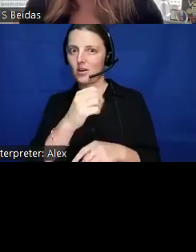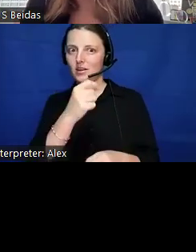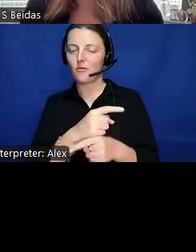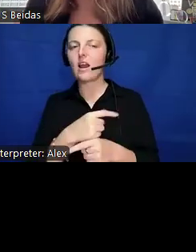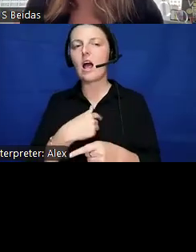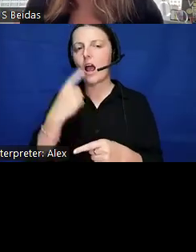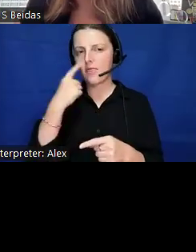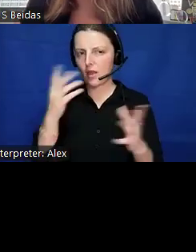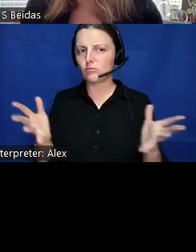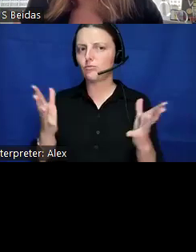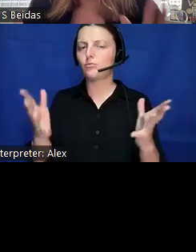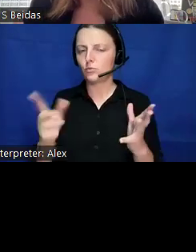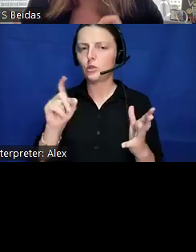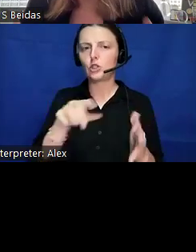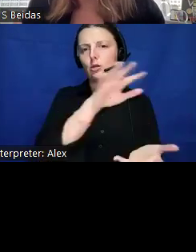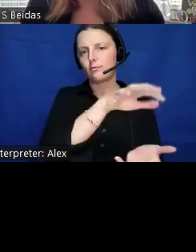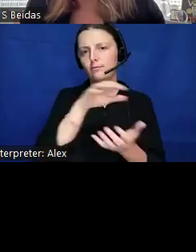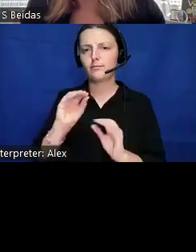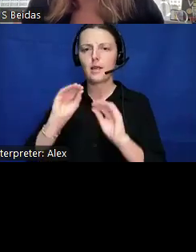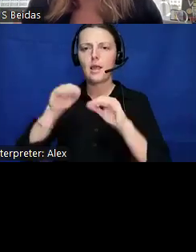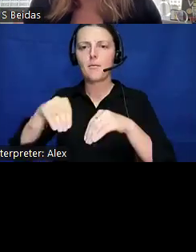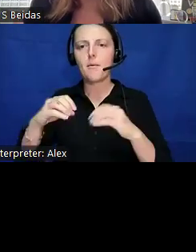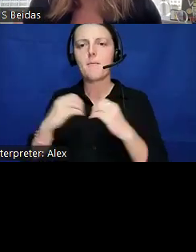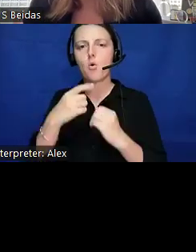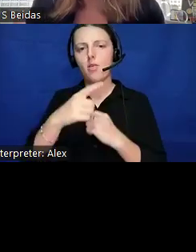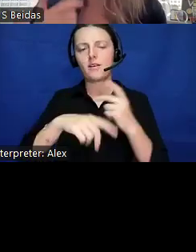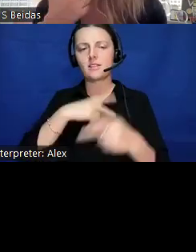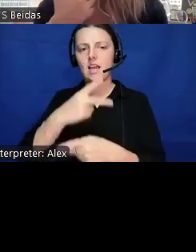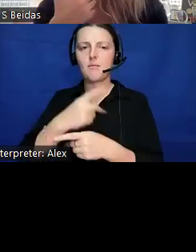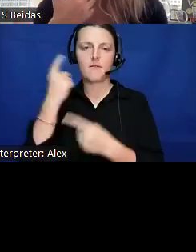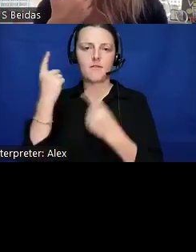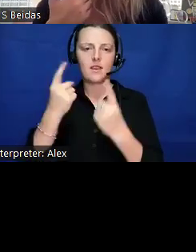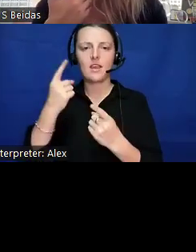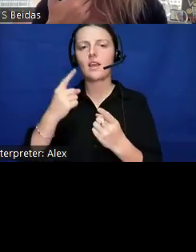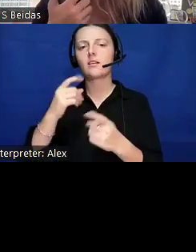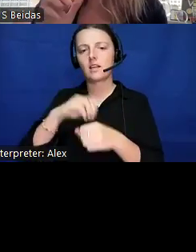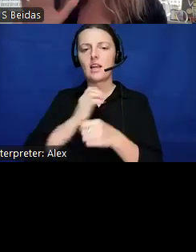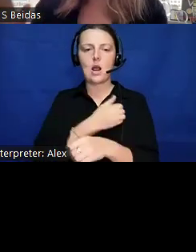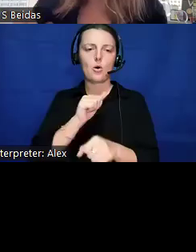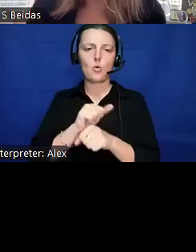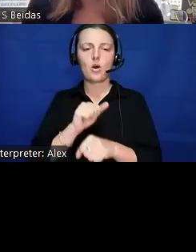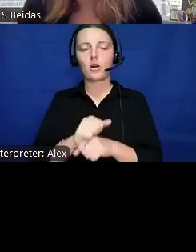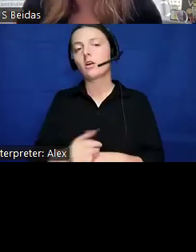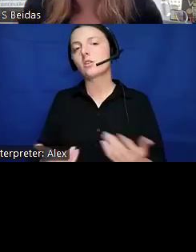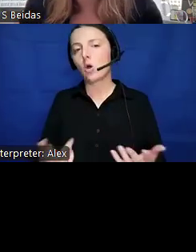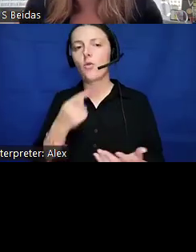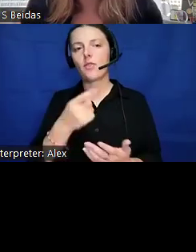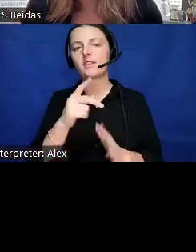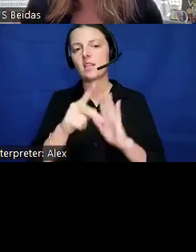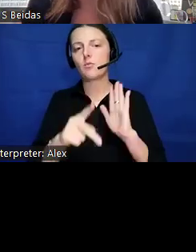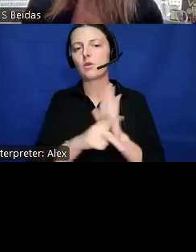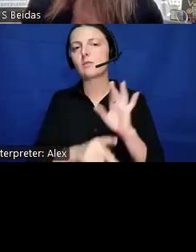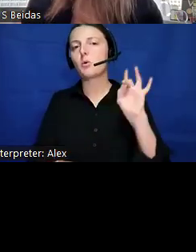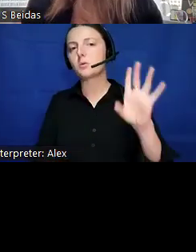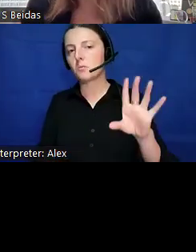thinking into our work, but it's not a silver bullet. And here's some just kind of principles that I've learned over the years. But I want to get to our